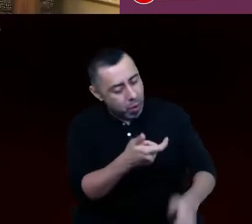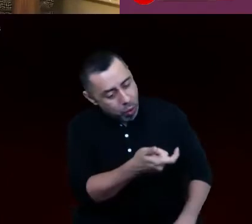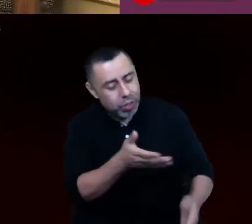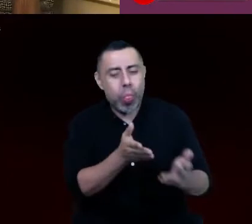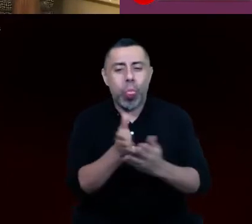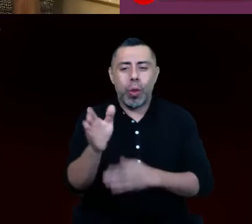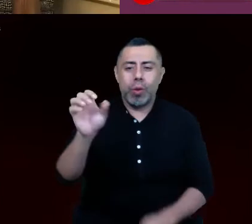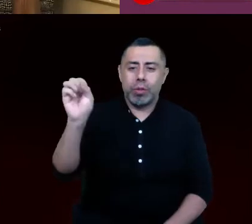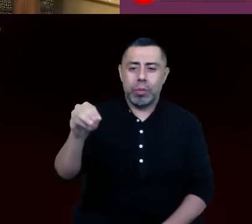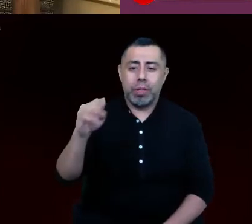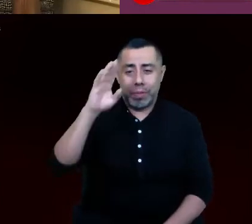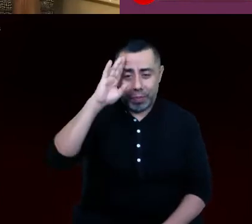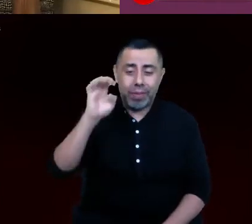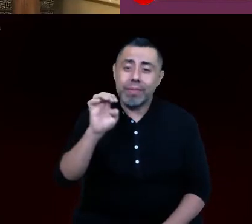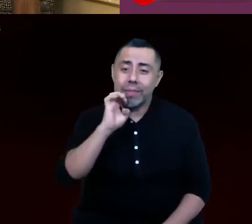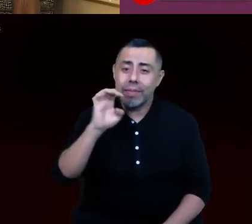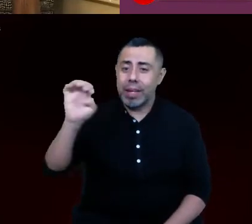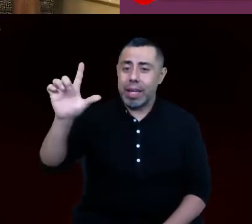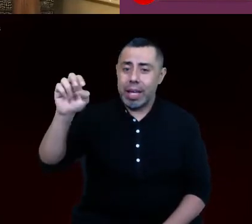that love this as well. And